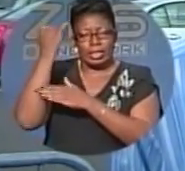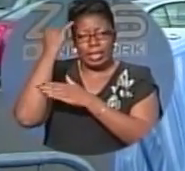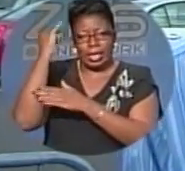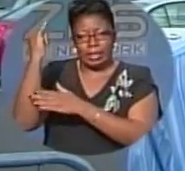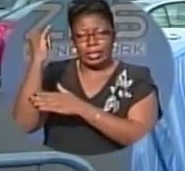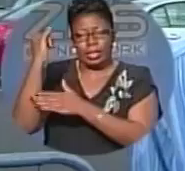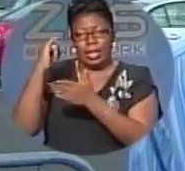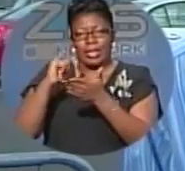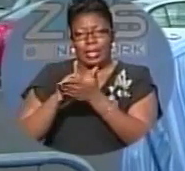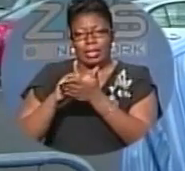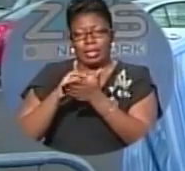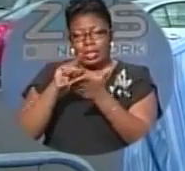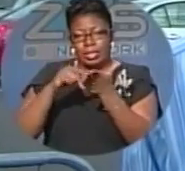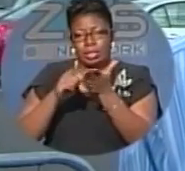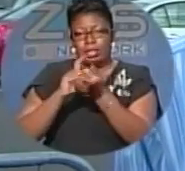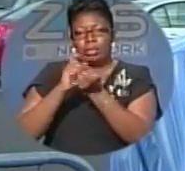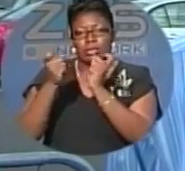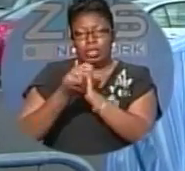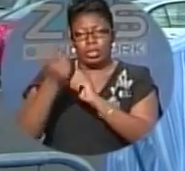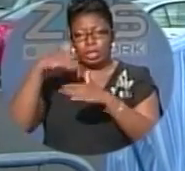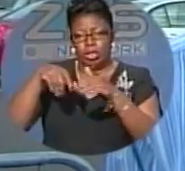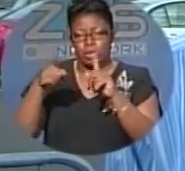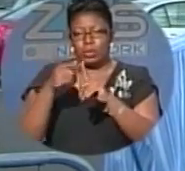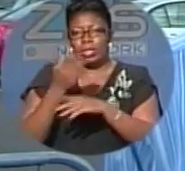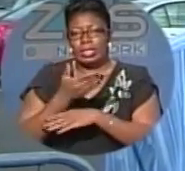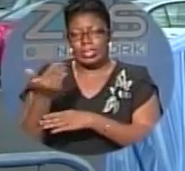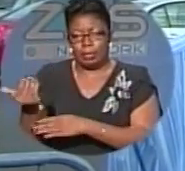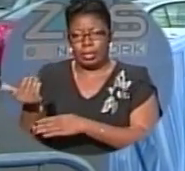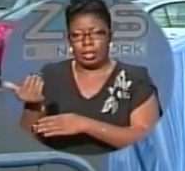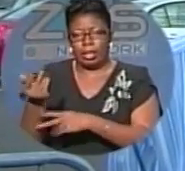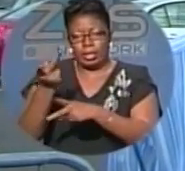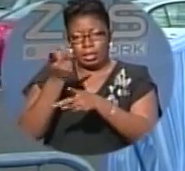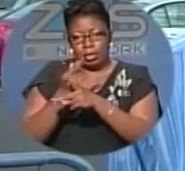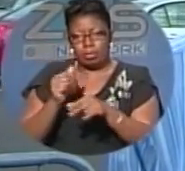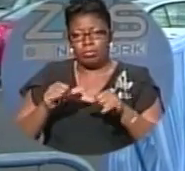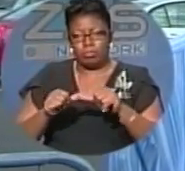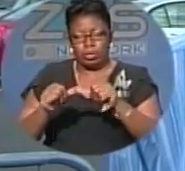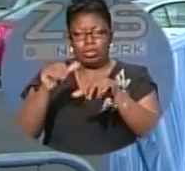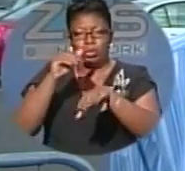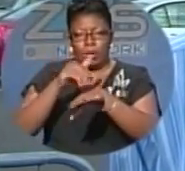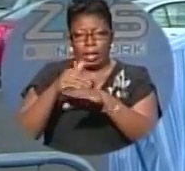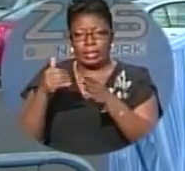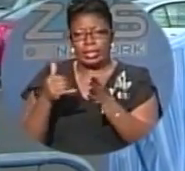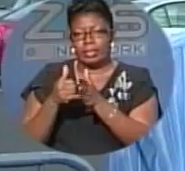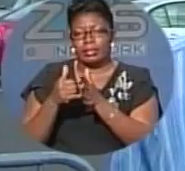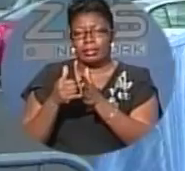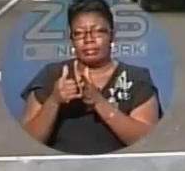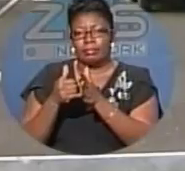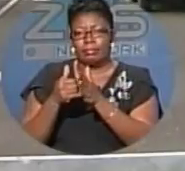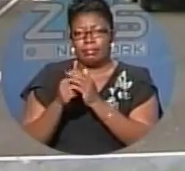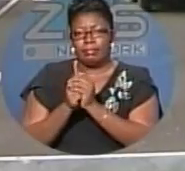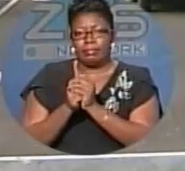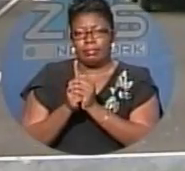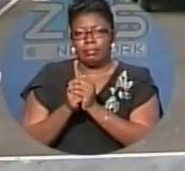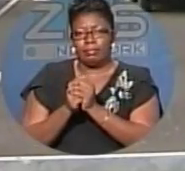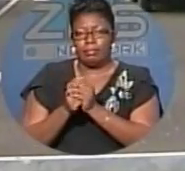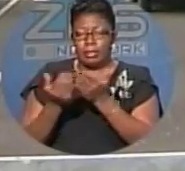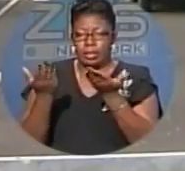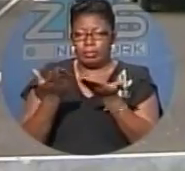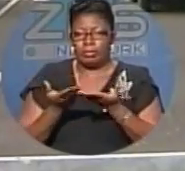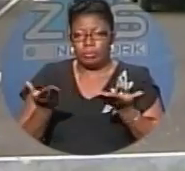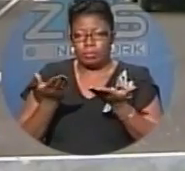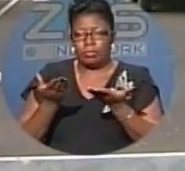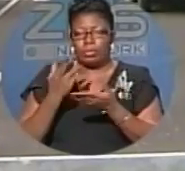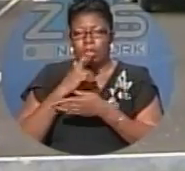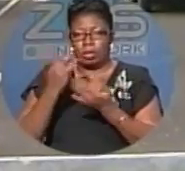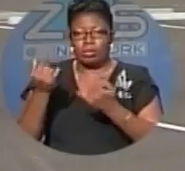that this could turn into something, and he just kept at it, and here we are today. The